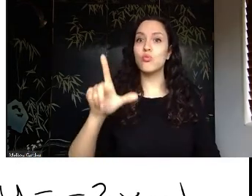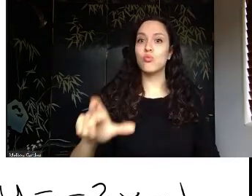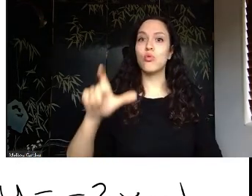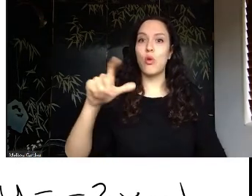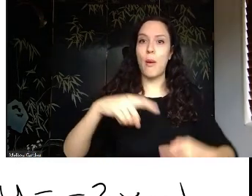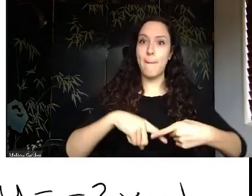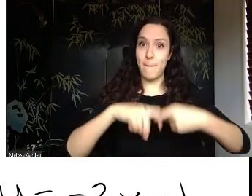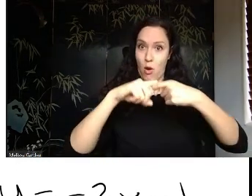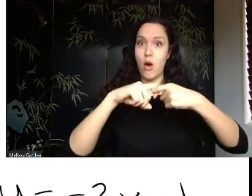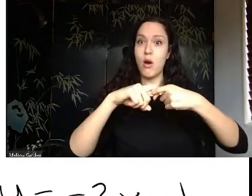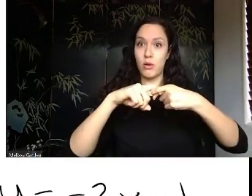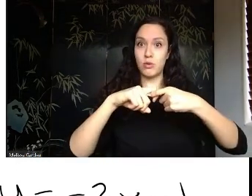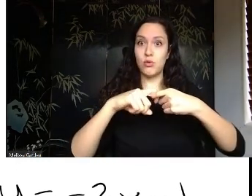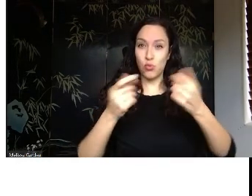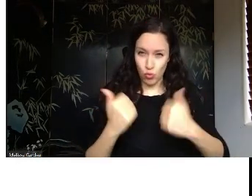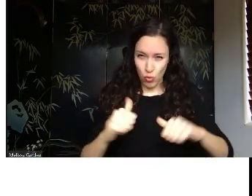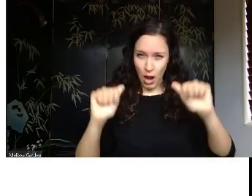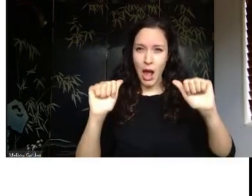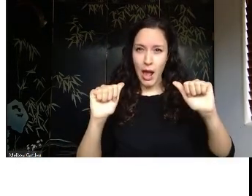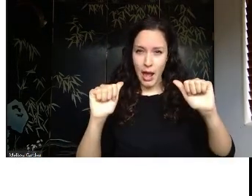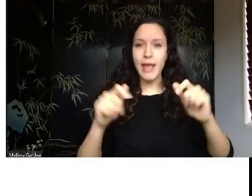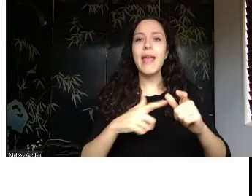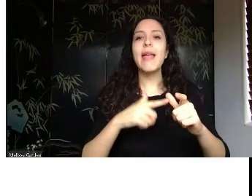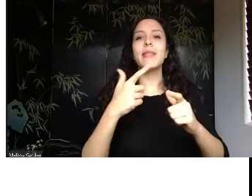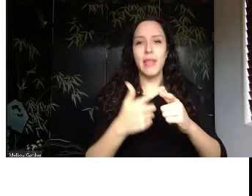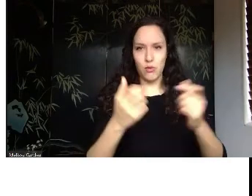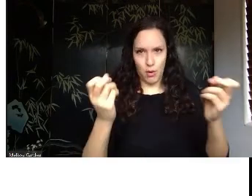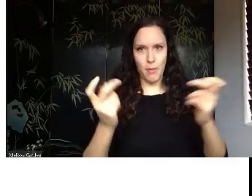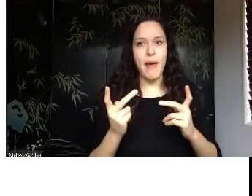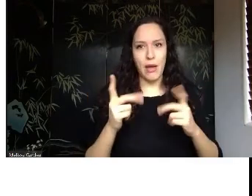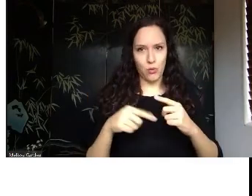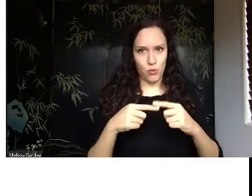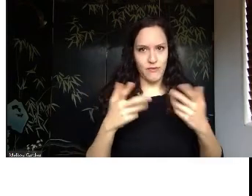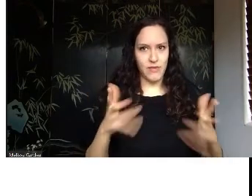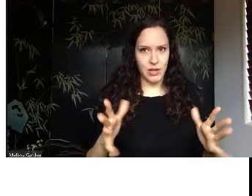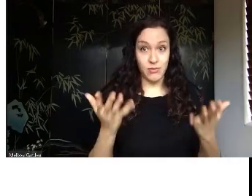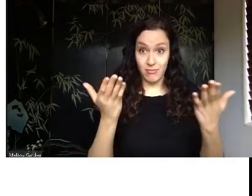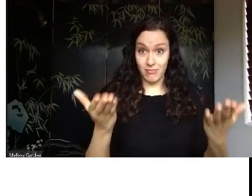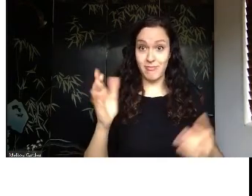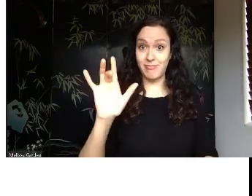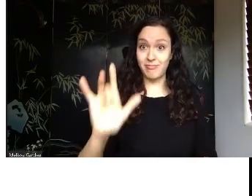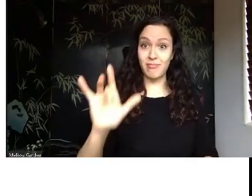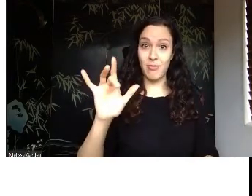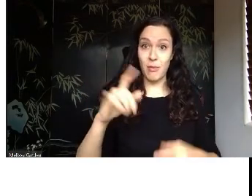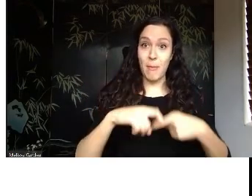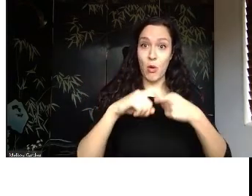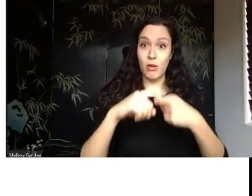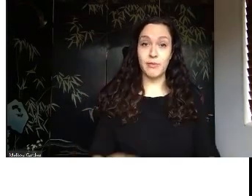out, and then come back when you're done. Okay, go ahead and practice that. Press pause.